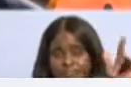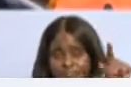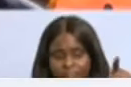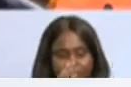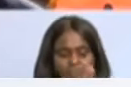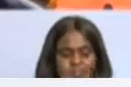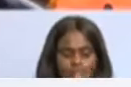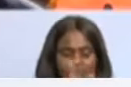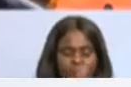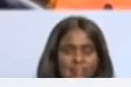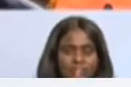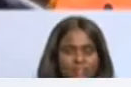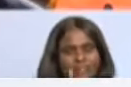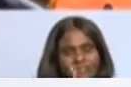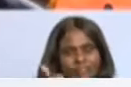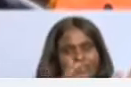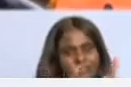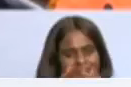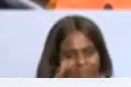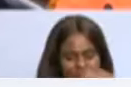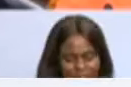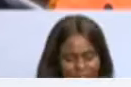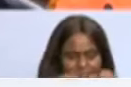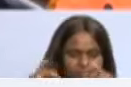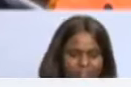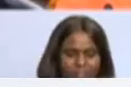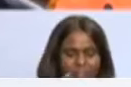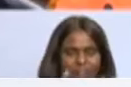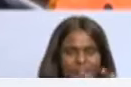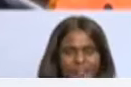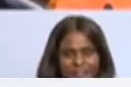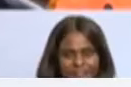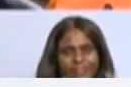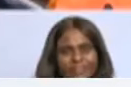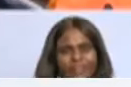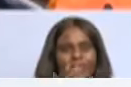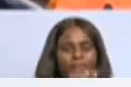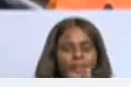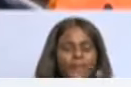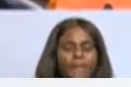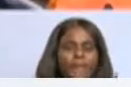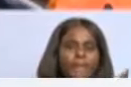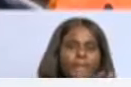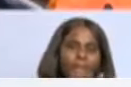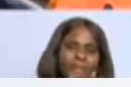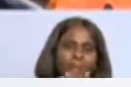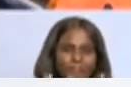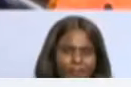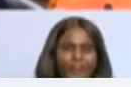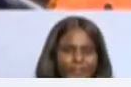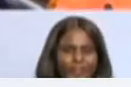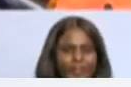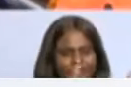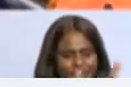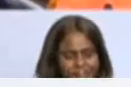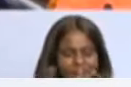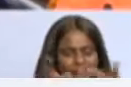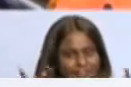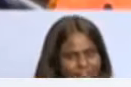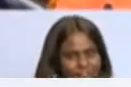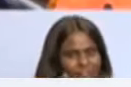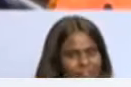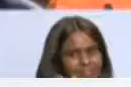is another strategy we are implementing in our quest to become a transport and logistics hub in the